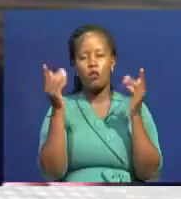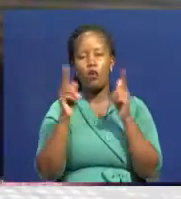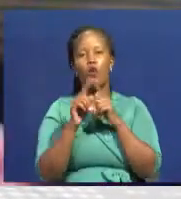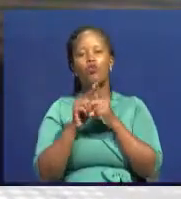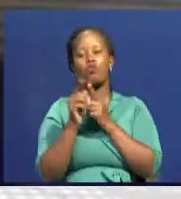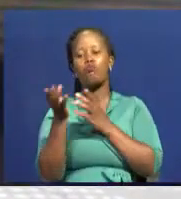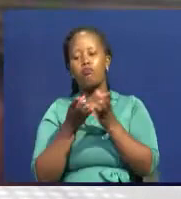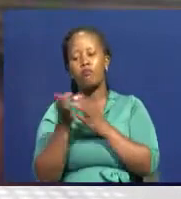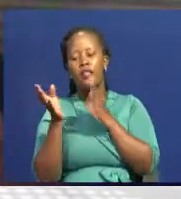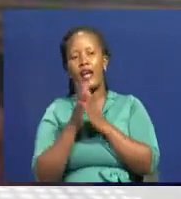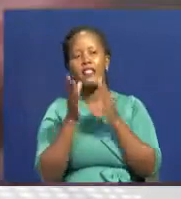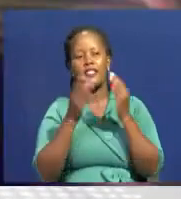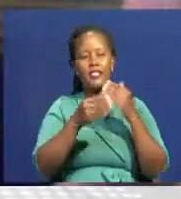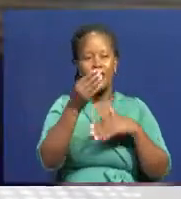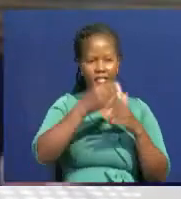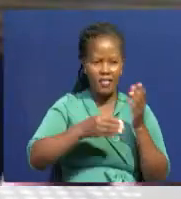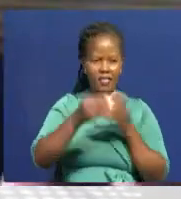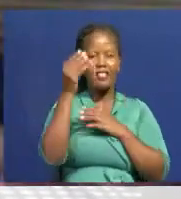trained,